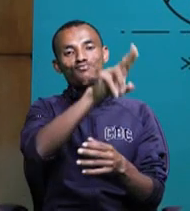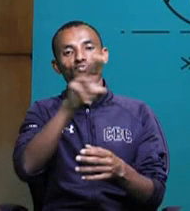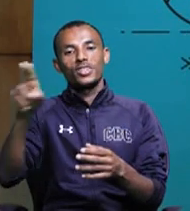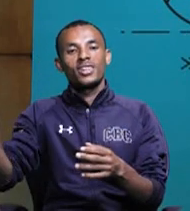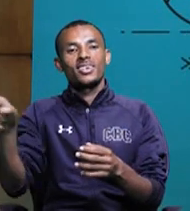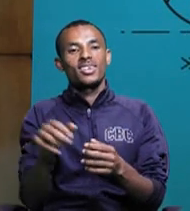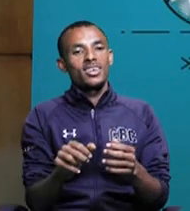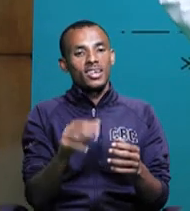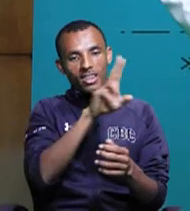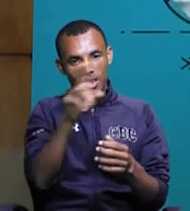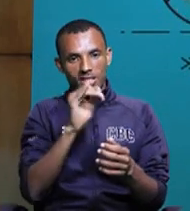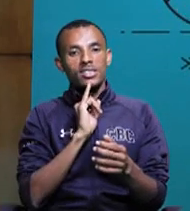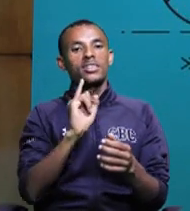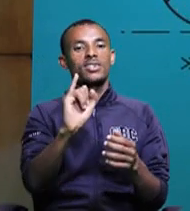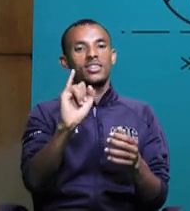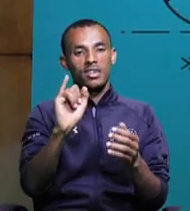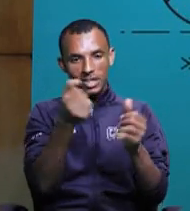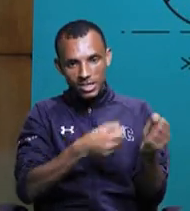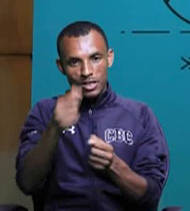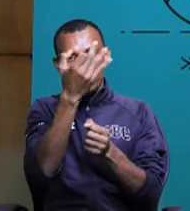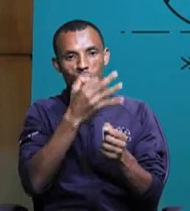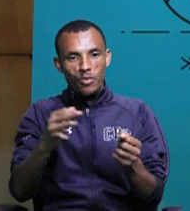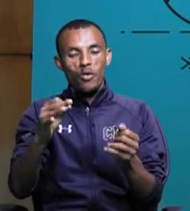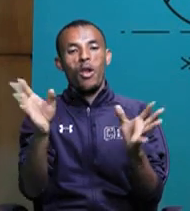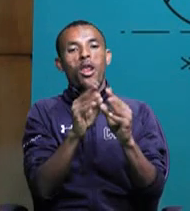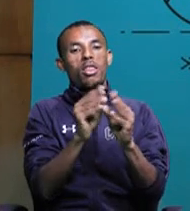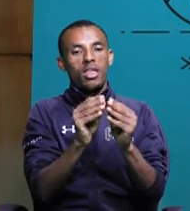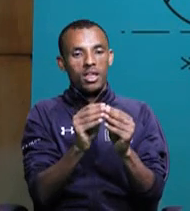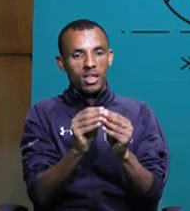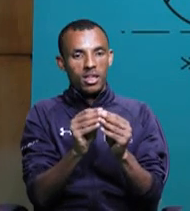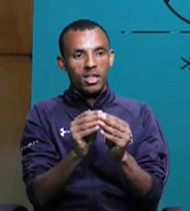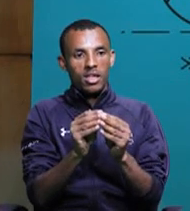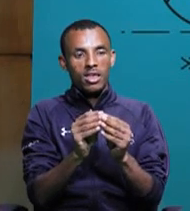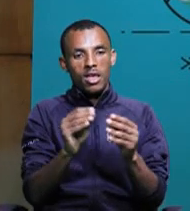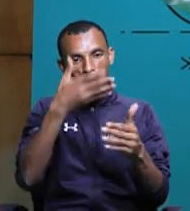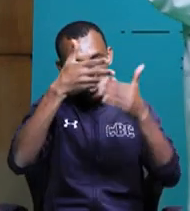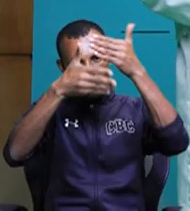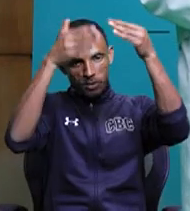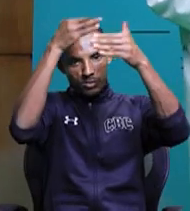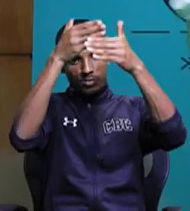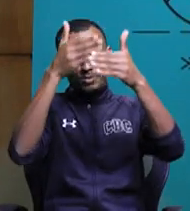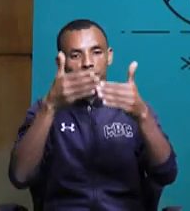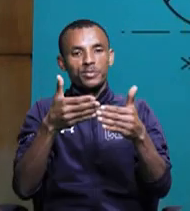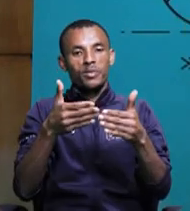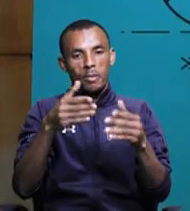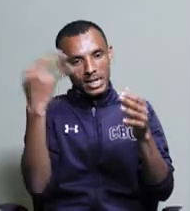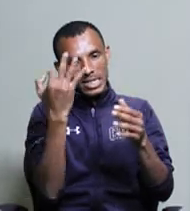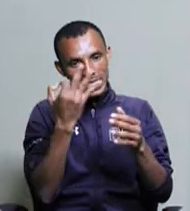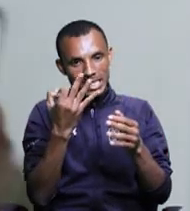say? Statistics is a science of collecting, organizing,